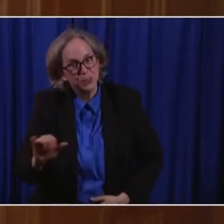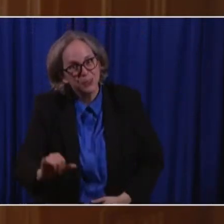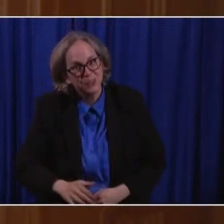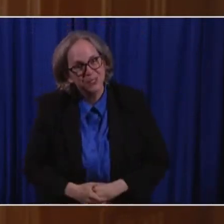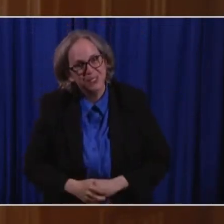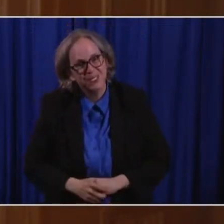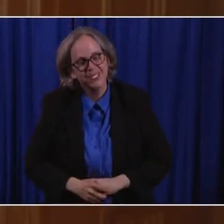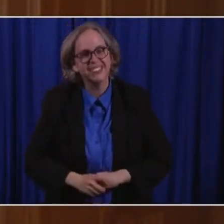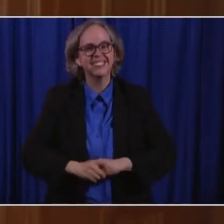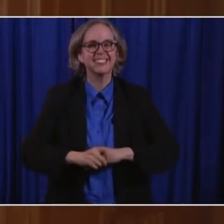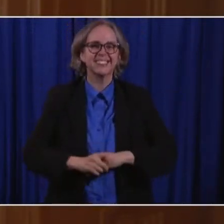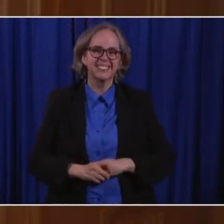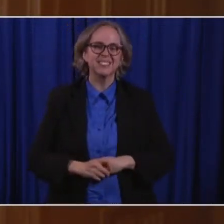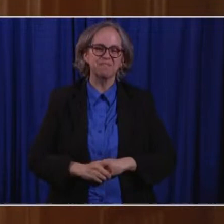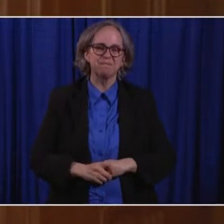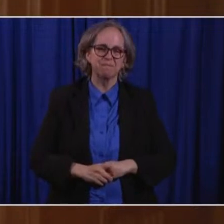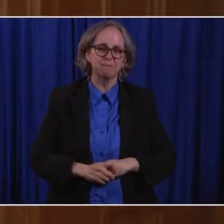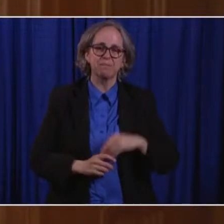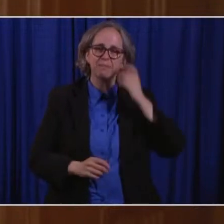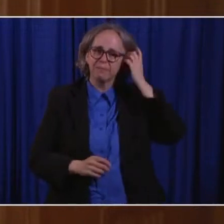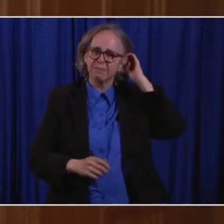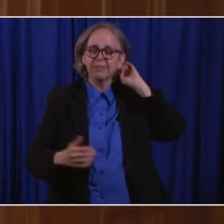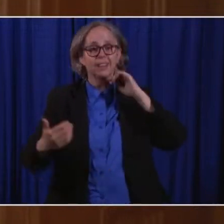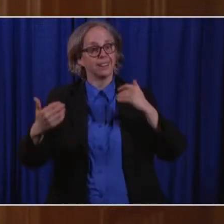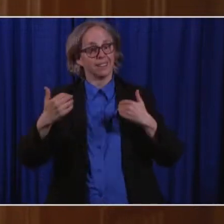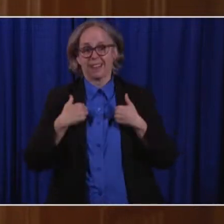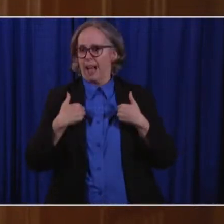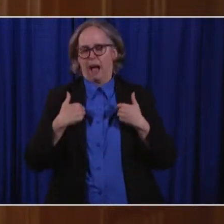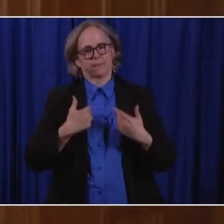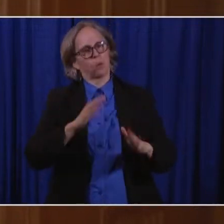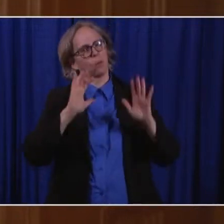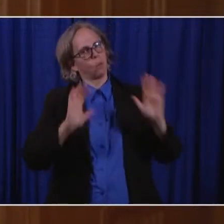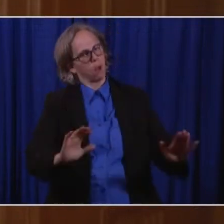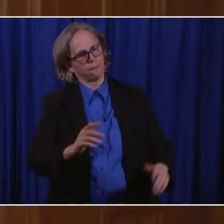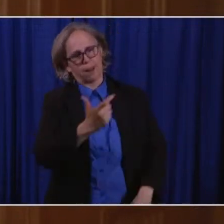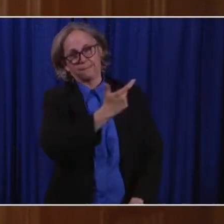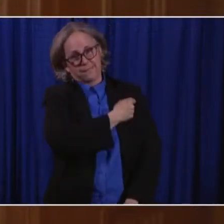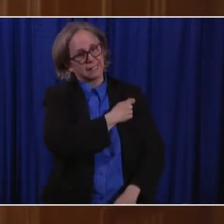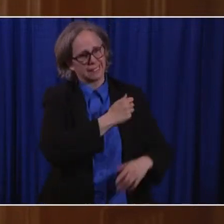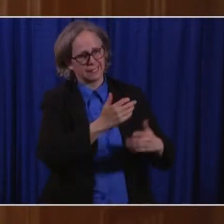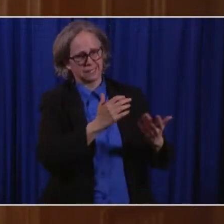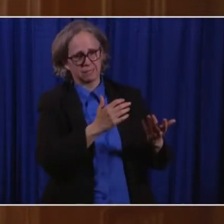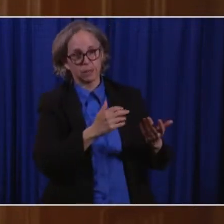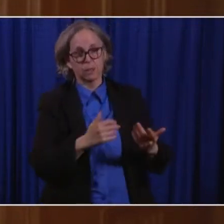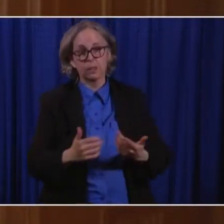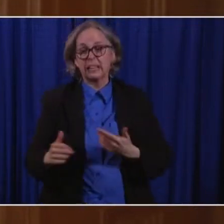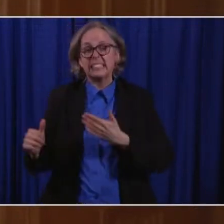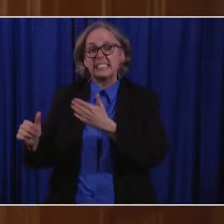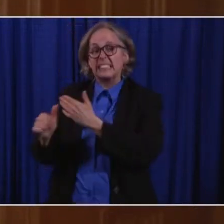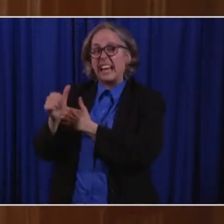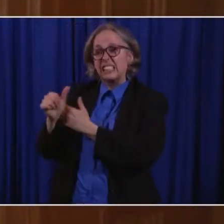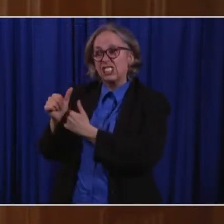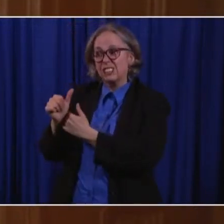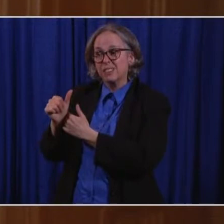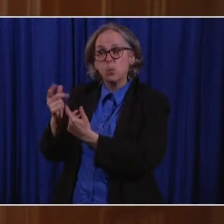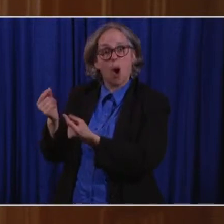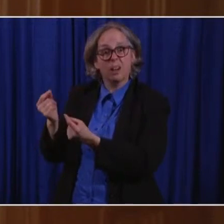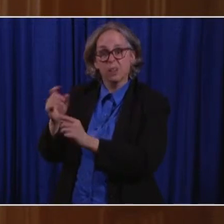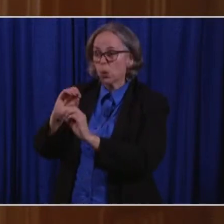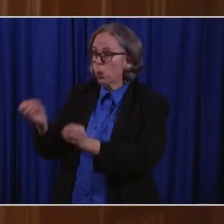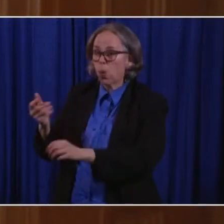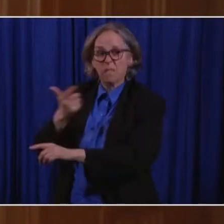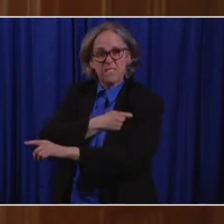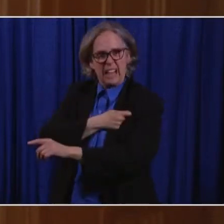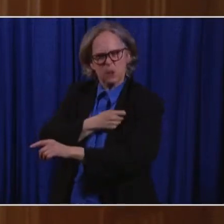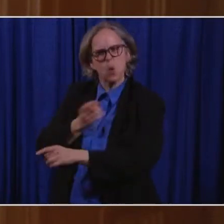Now, while we have this great weapon, the danger of remaining unvaccinated is crystal clear.